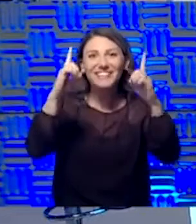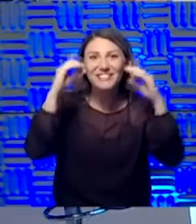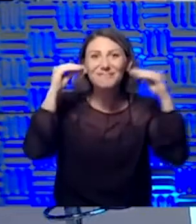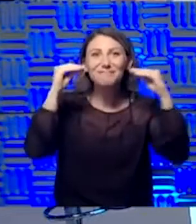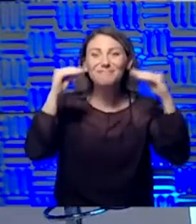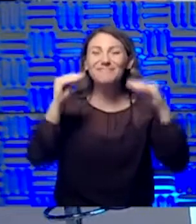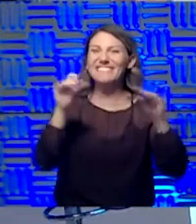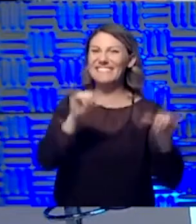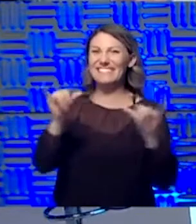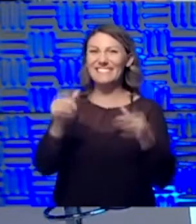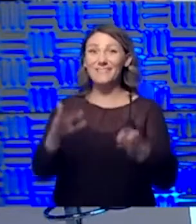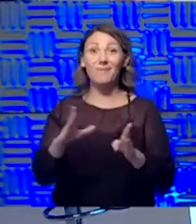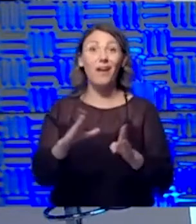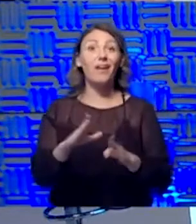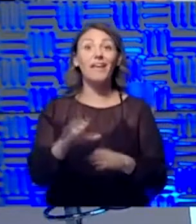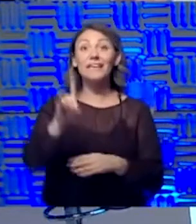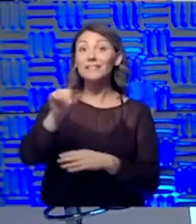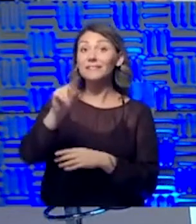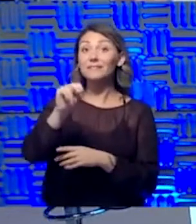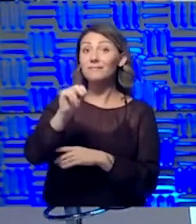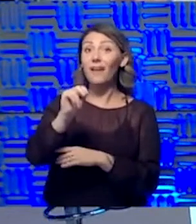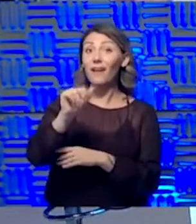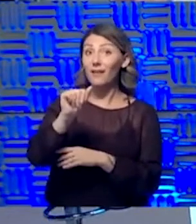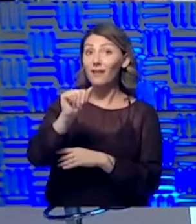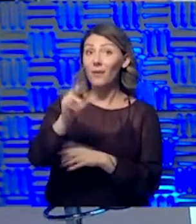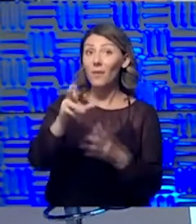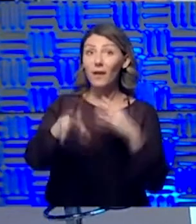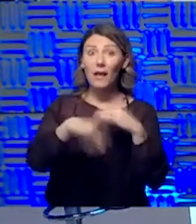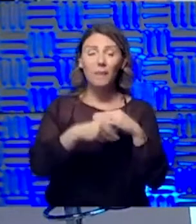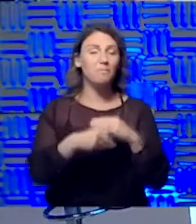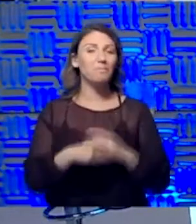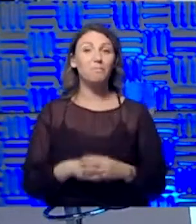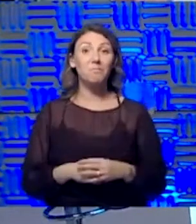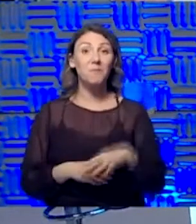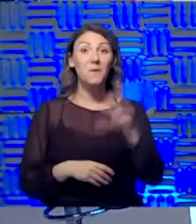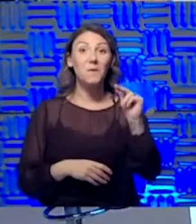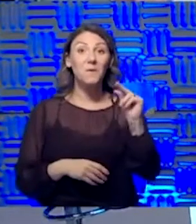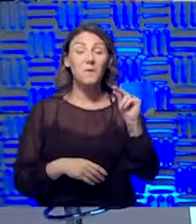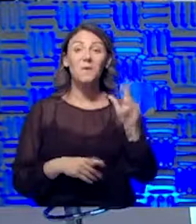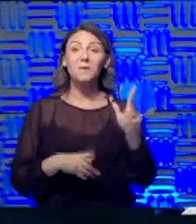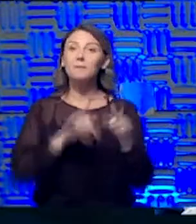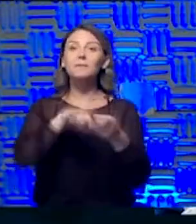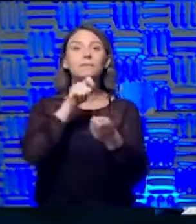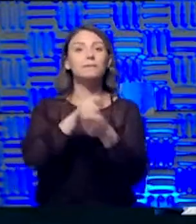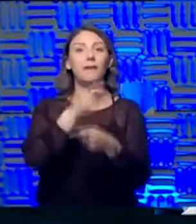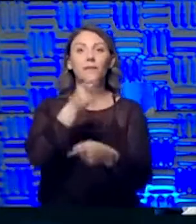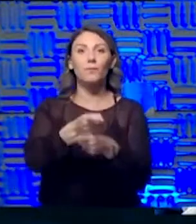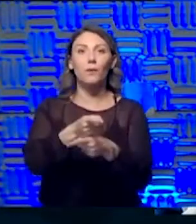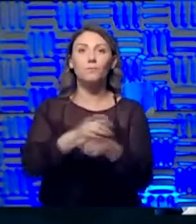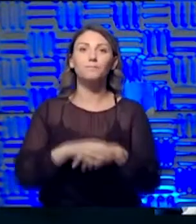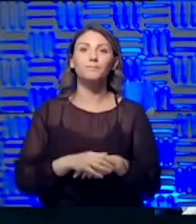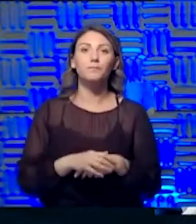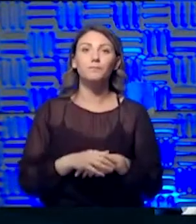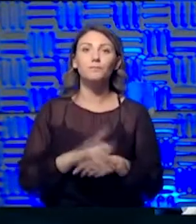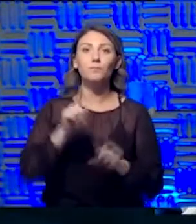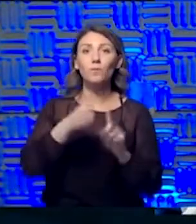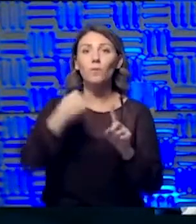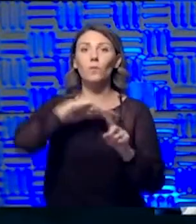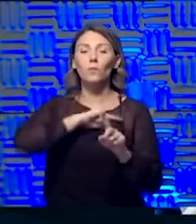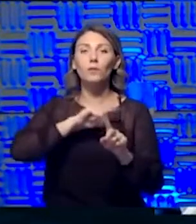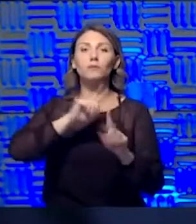point. Dana, anything else you'd add to that? No, that is exactly right. As we start to ease